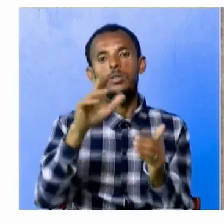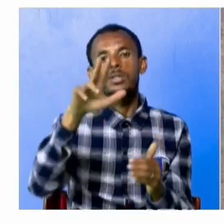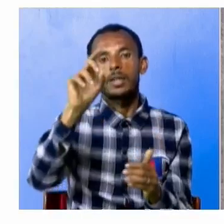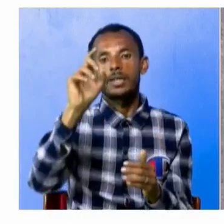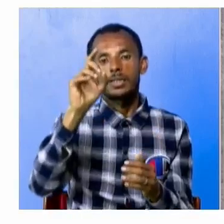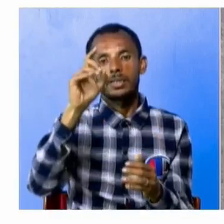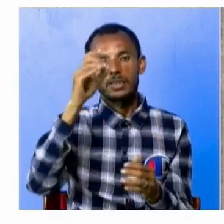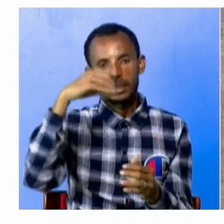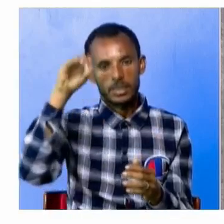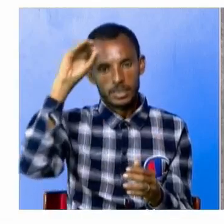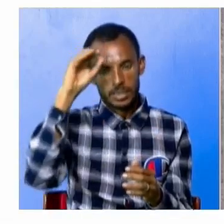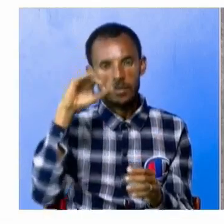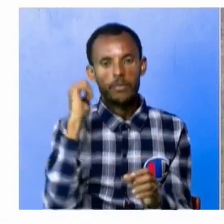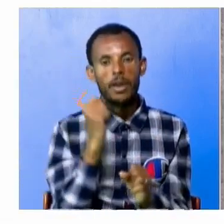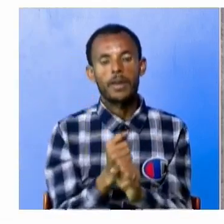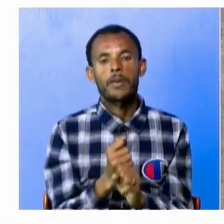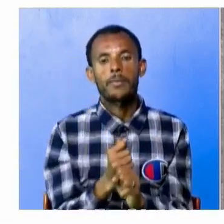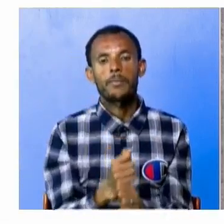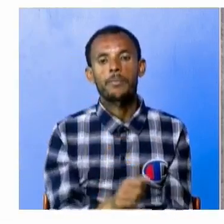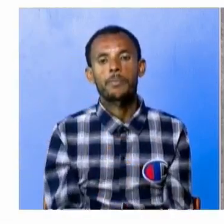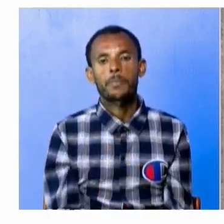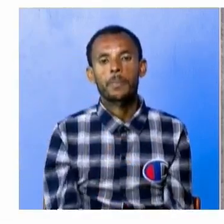Here, find